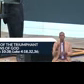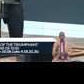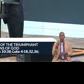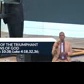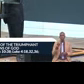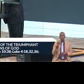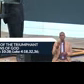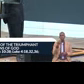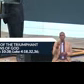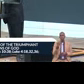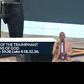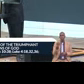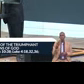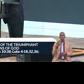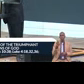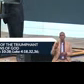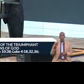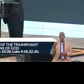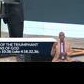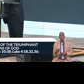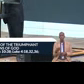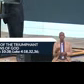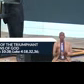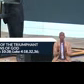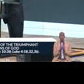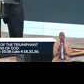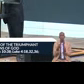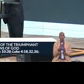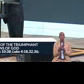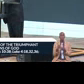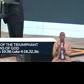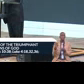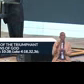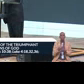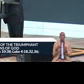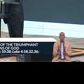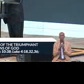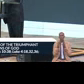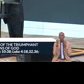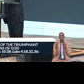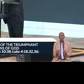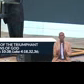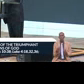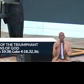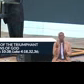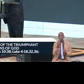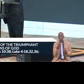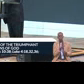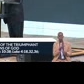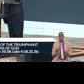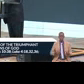Jesus of Nazareth with the Holy Ghost and with power,